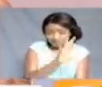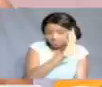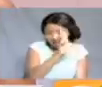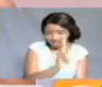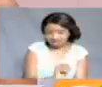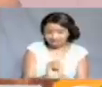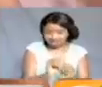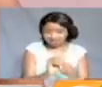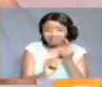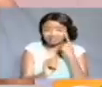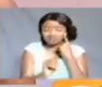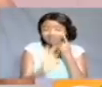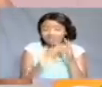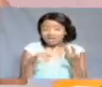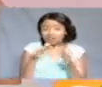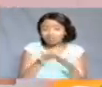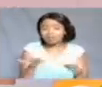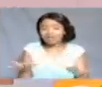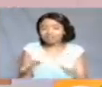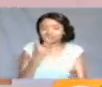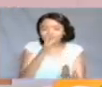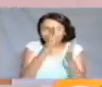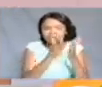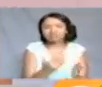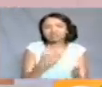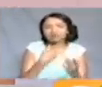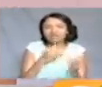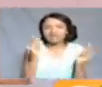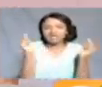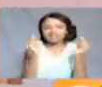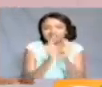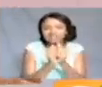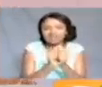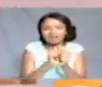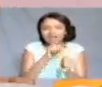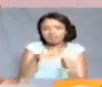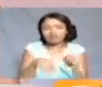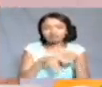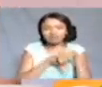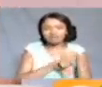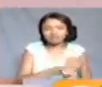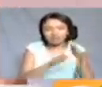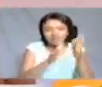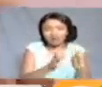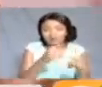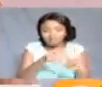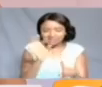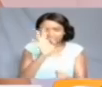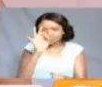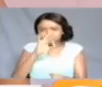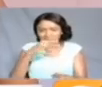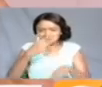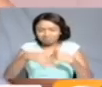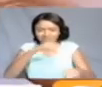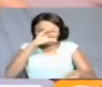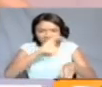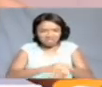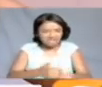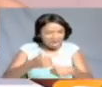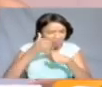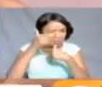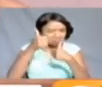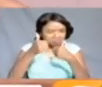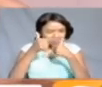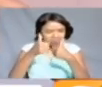find someone with even 1,000 followers getting a really decent endorsement deal because you know that those 1,000 followers have really bought